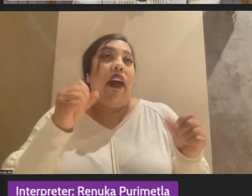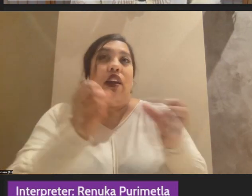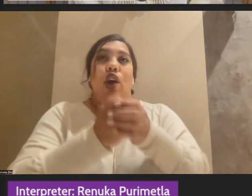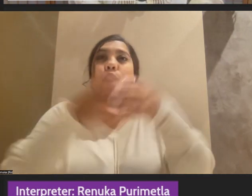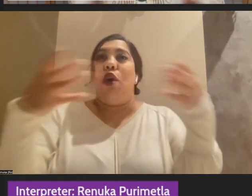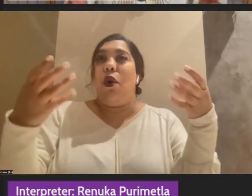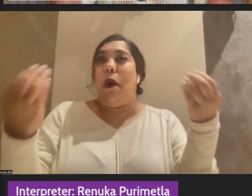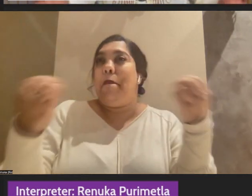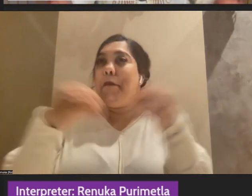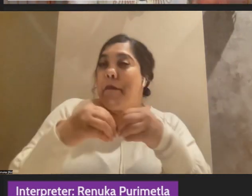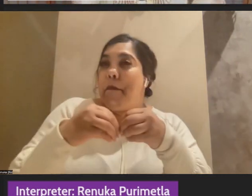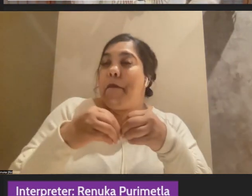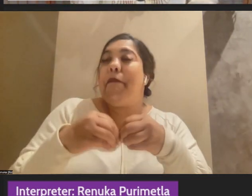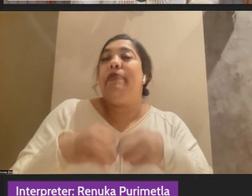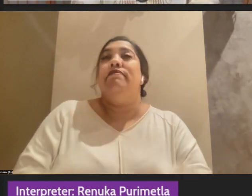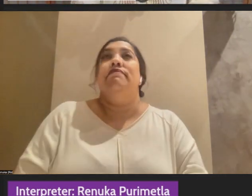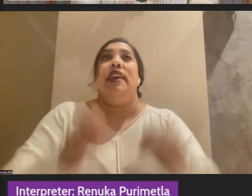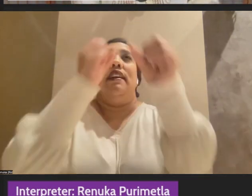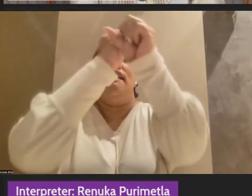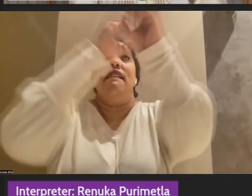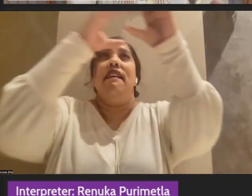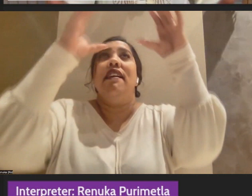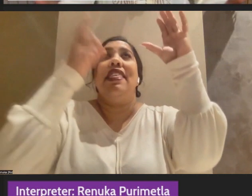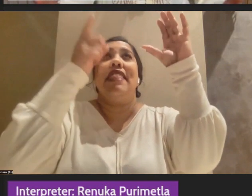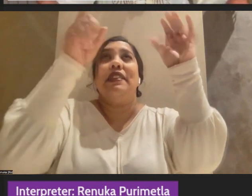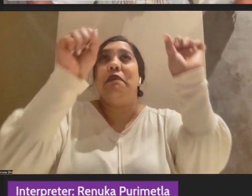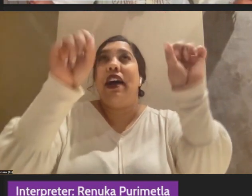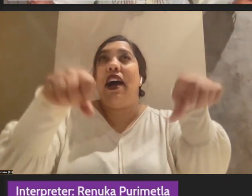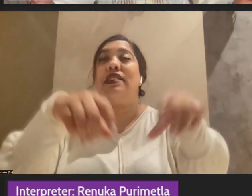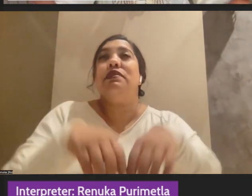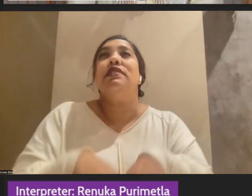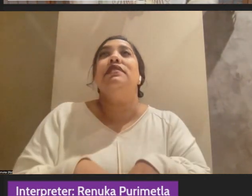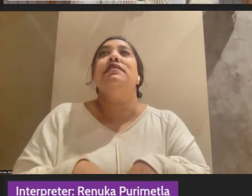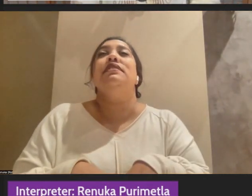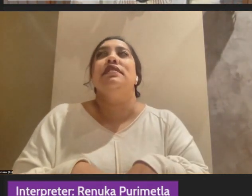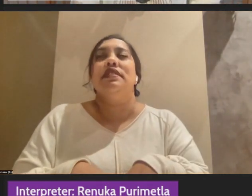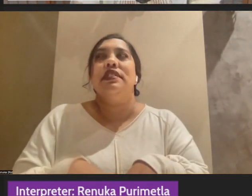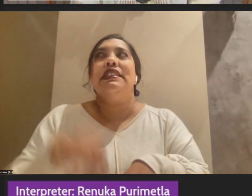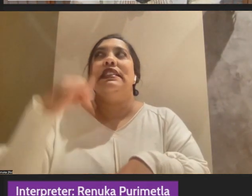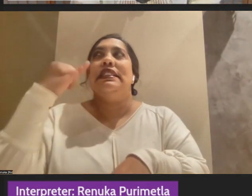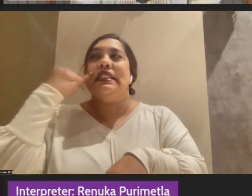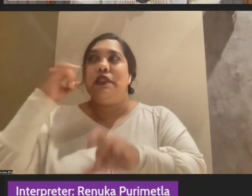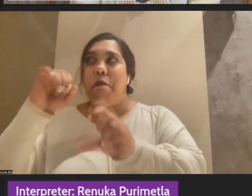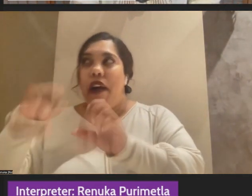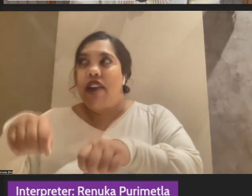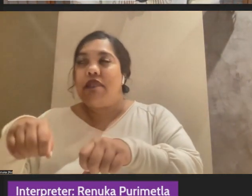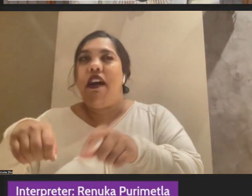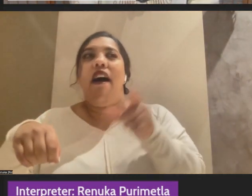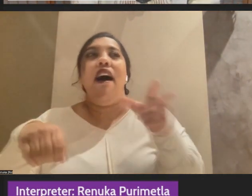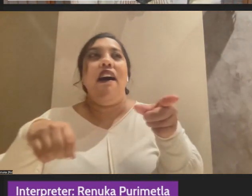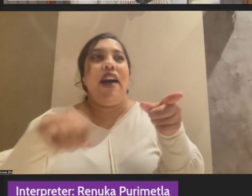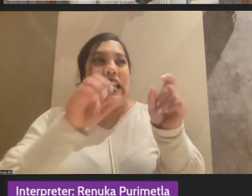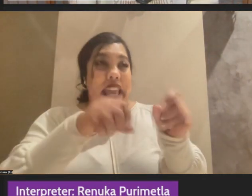possible, what can be probable, what will be inevitable. Are